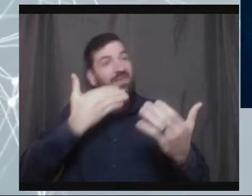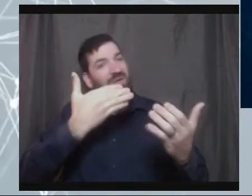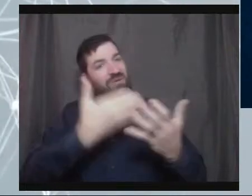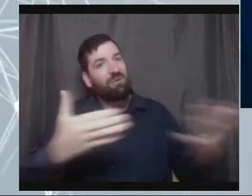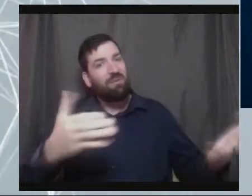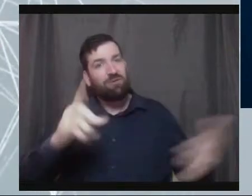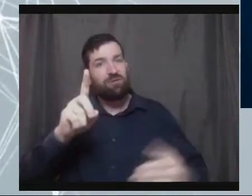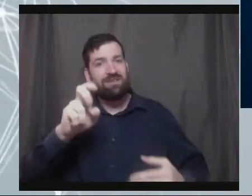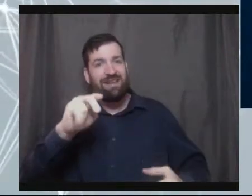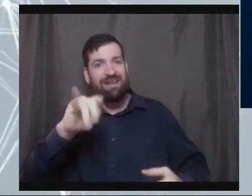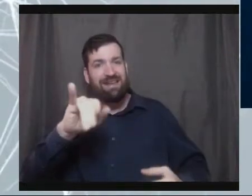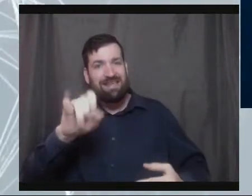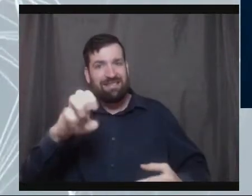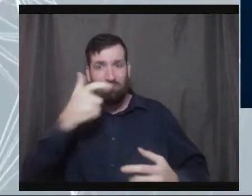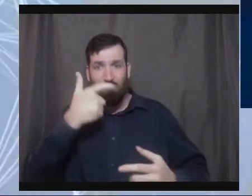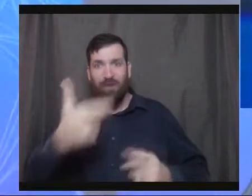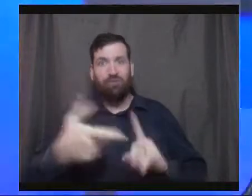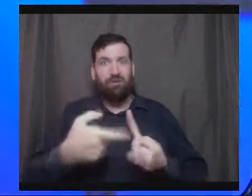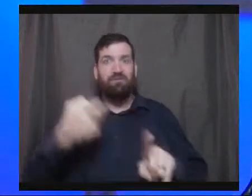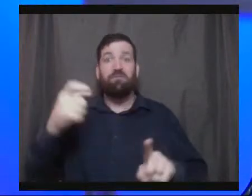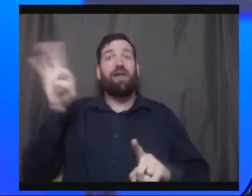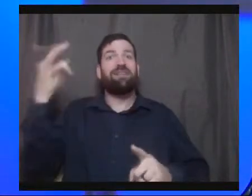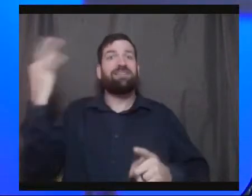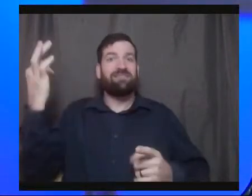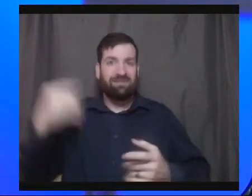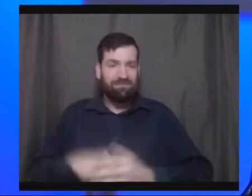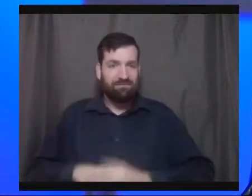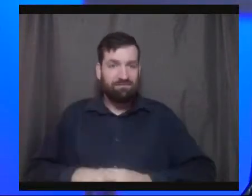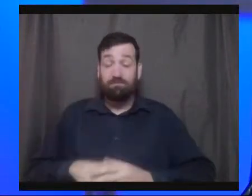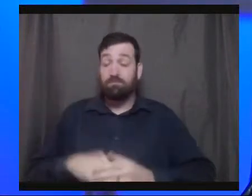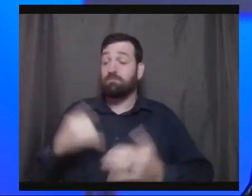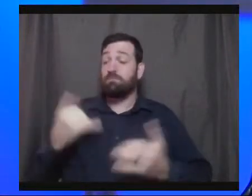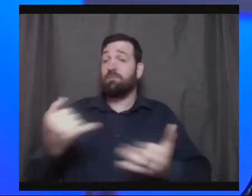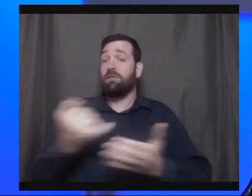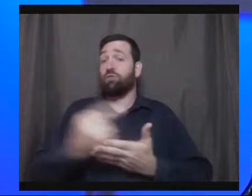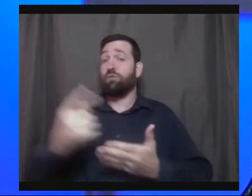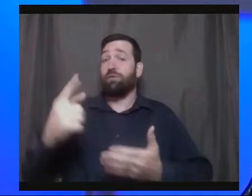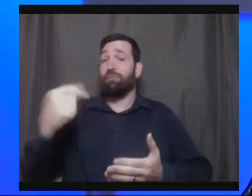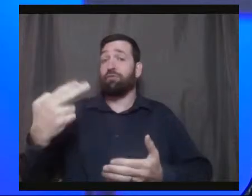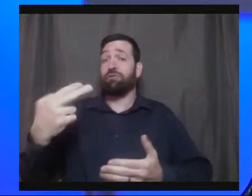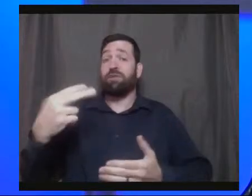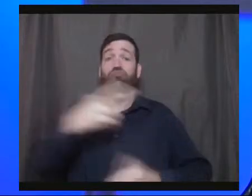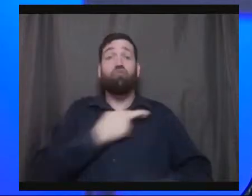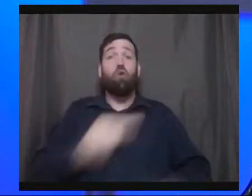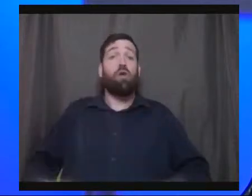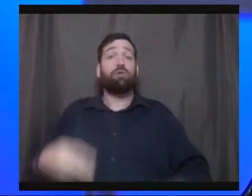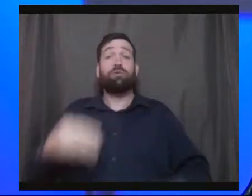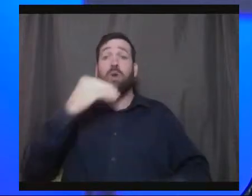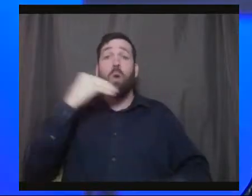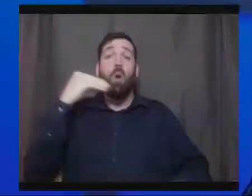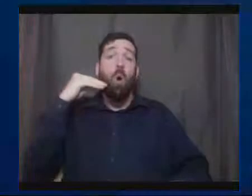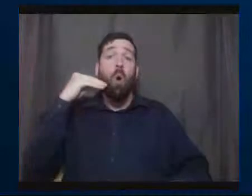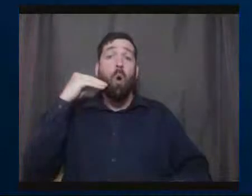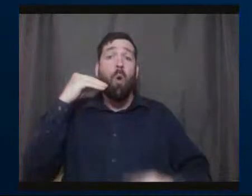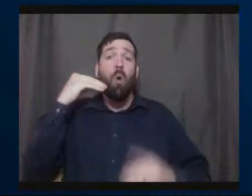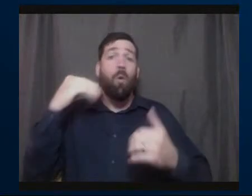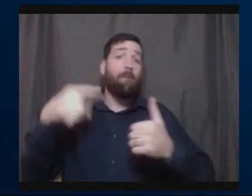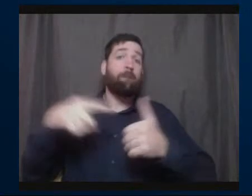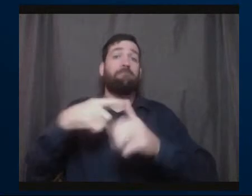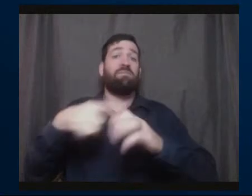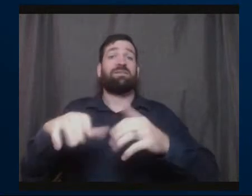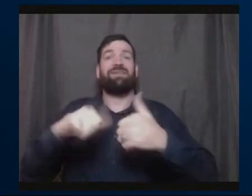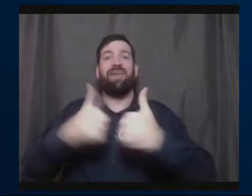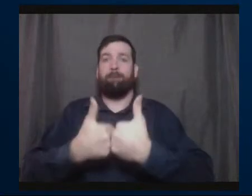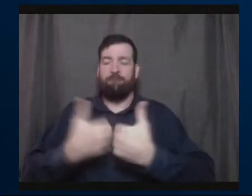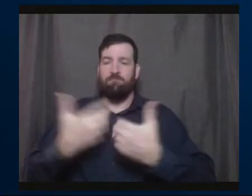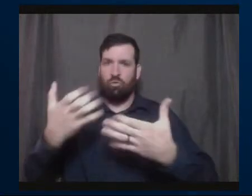all the way from France. Well, this Thursday is the Royals home opener. We know a lot of you have some good memories of that, and we want you to share them with